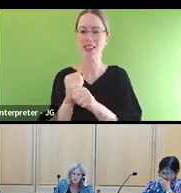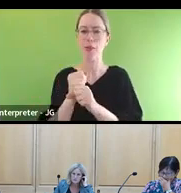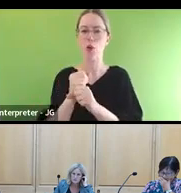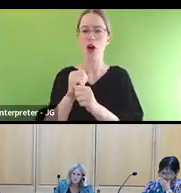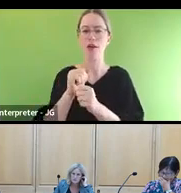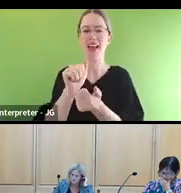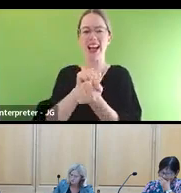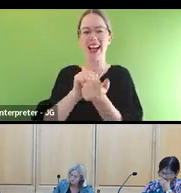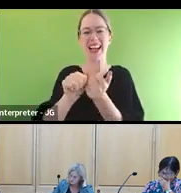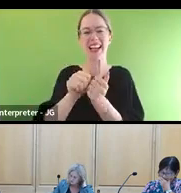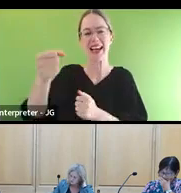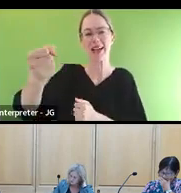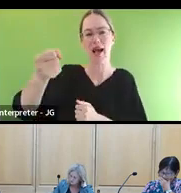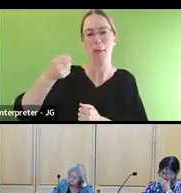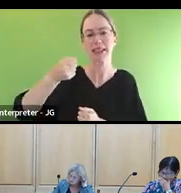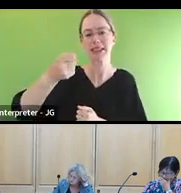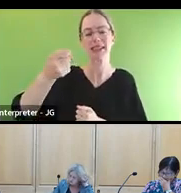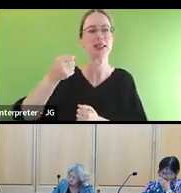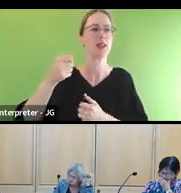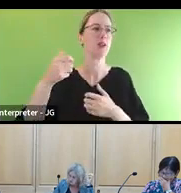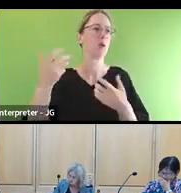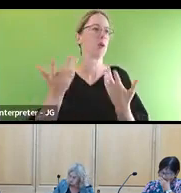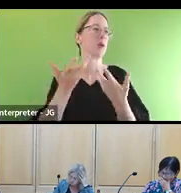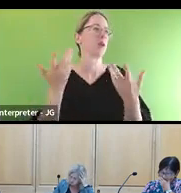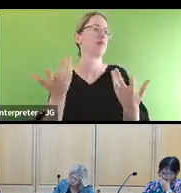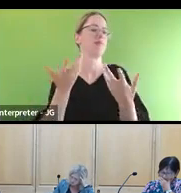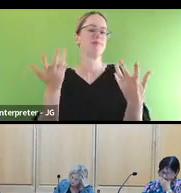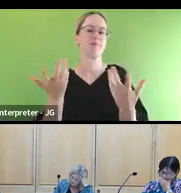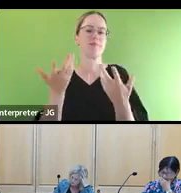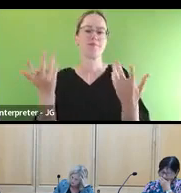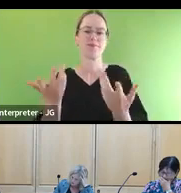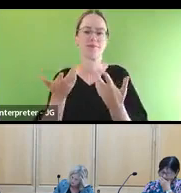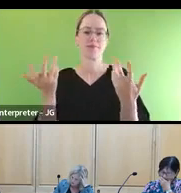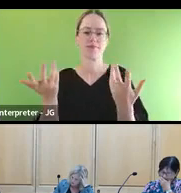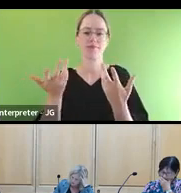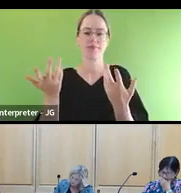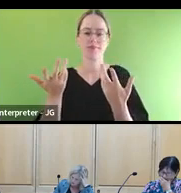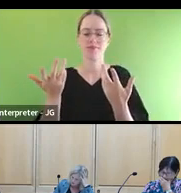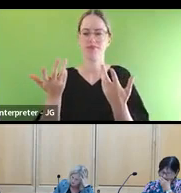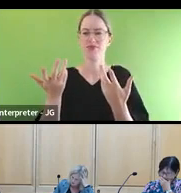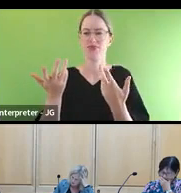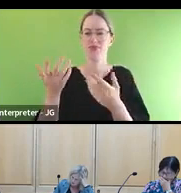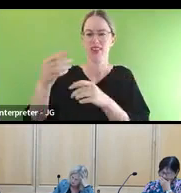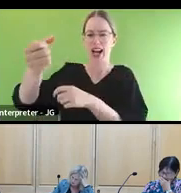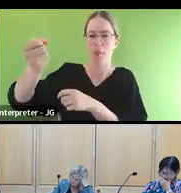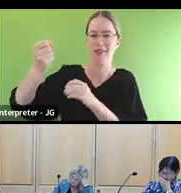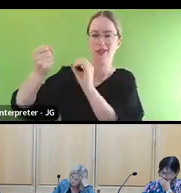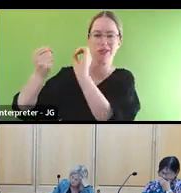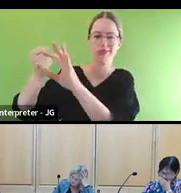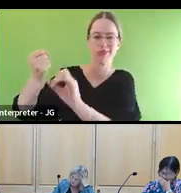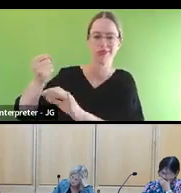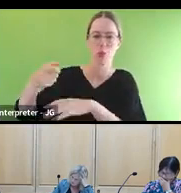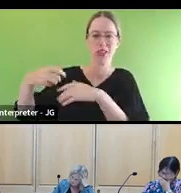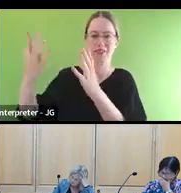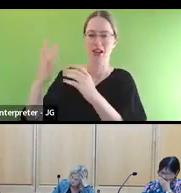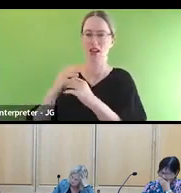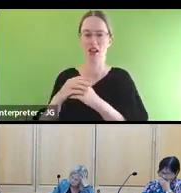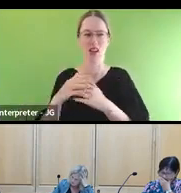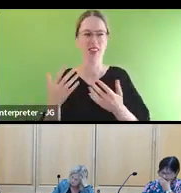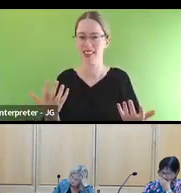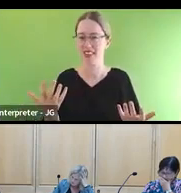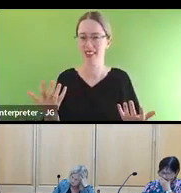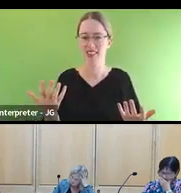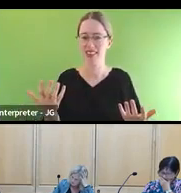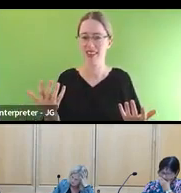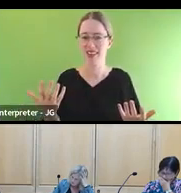cupboard or you know, a storage place or whatever. Or then, well, why is